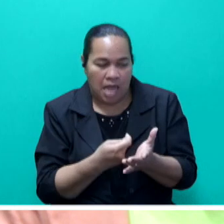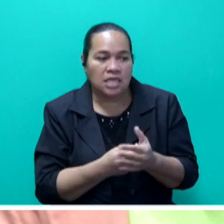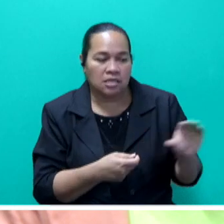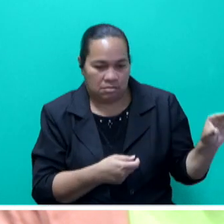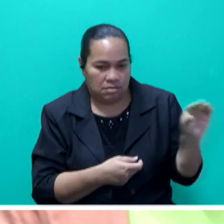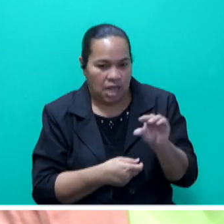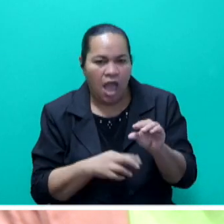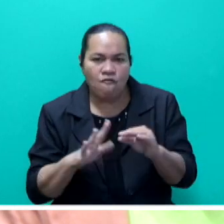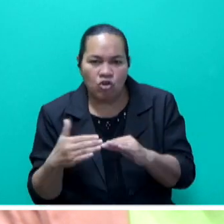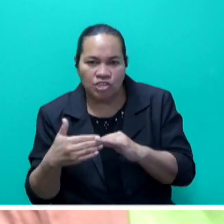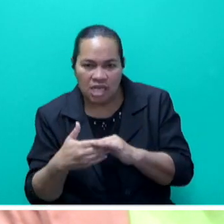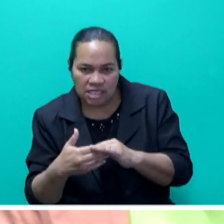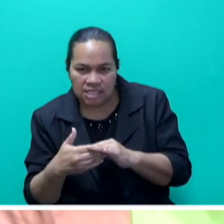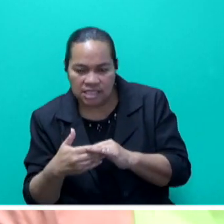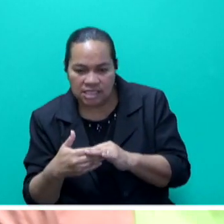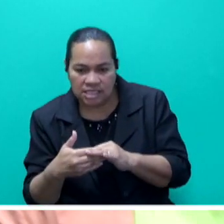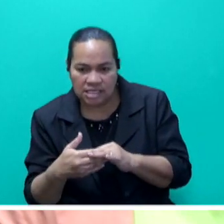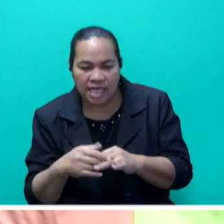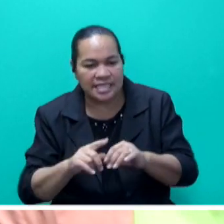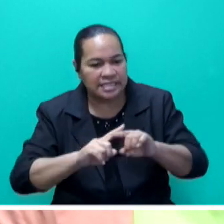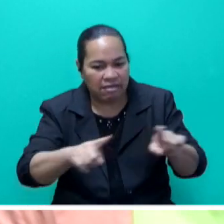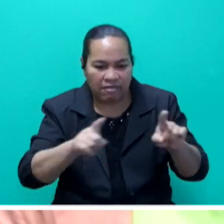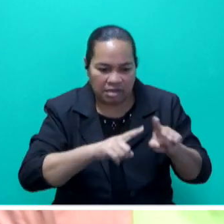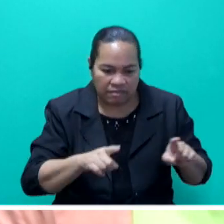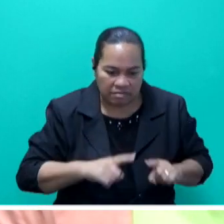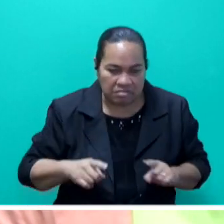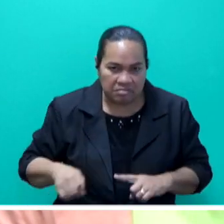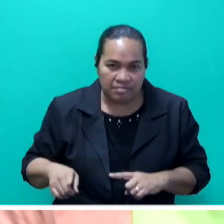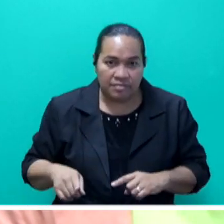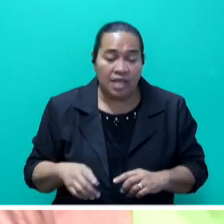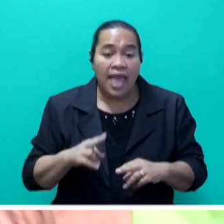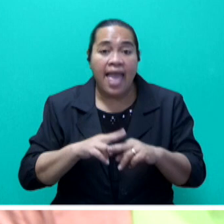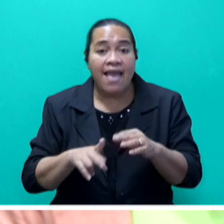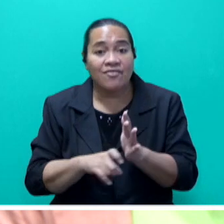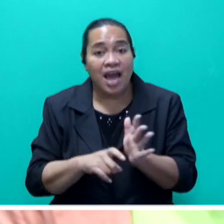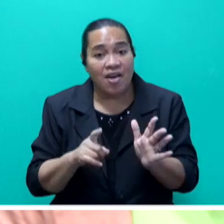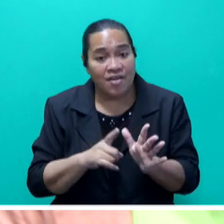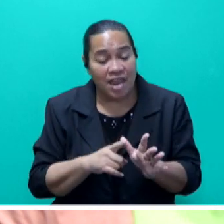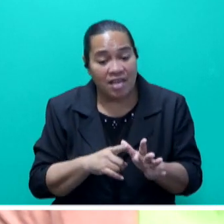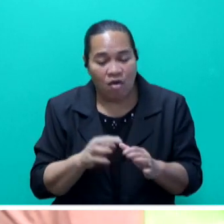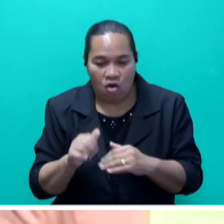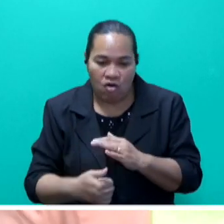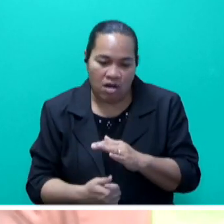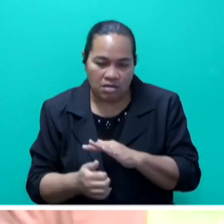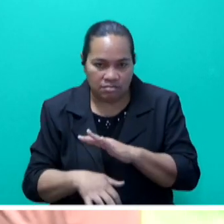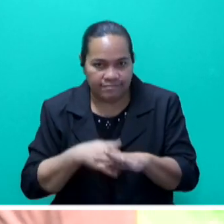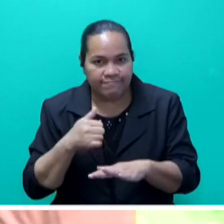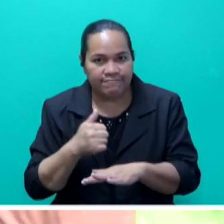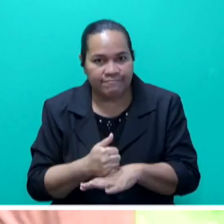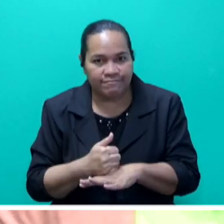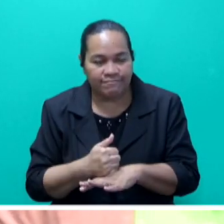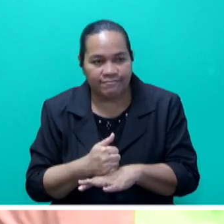allocated for jetties across different parts of Fiji, and also FRA has set in place